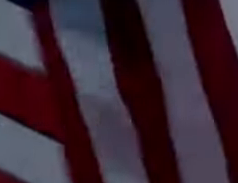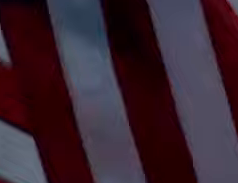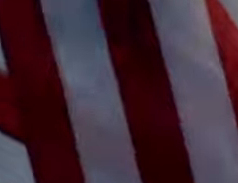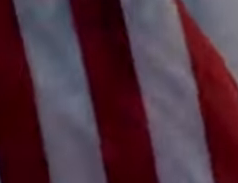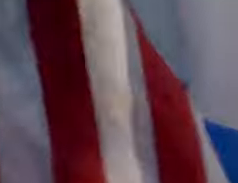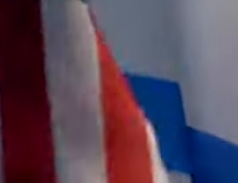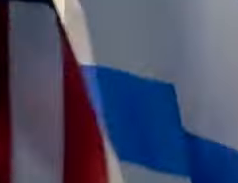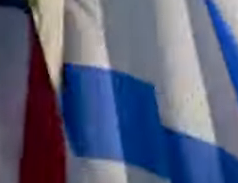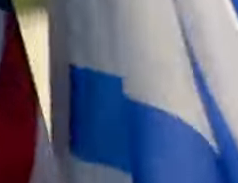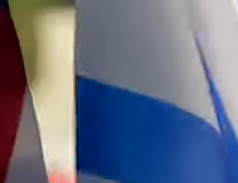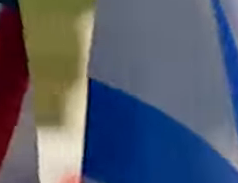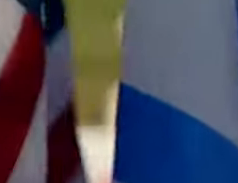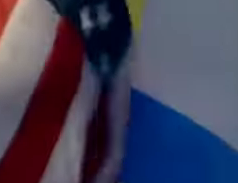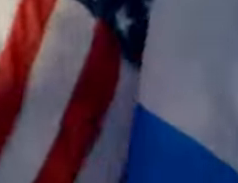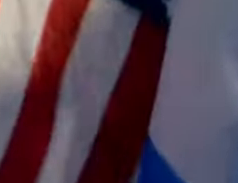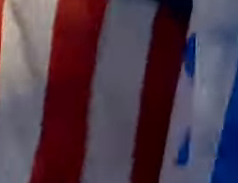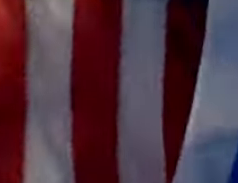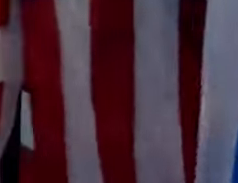Yisrael.